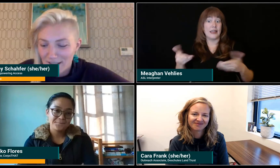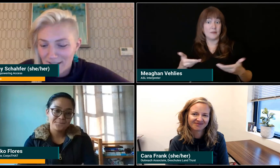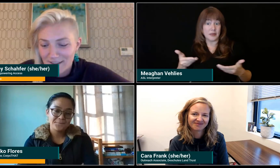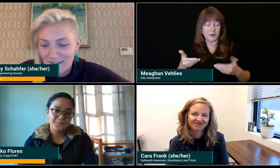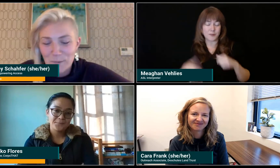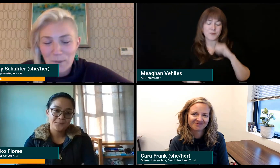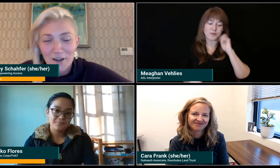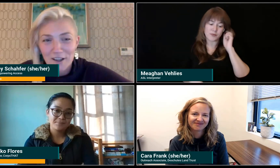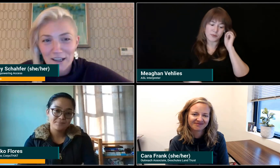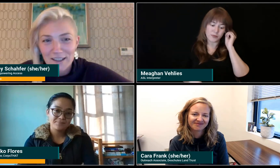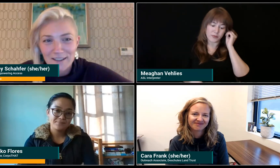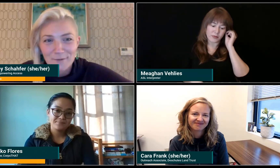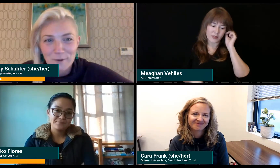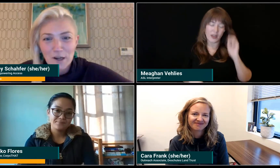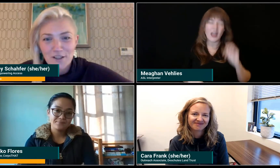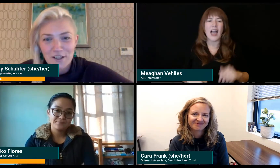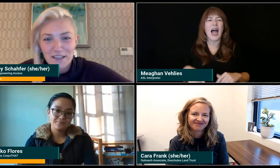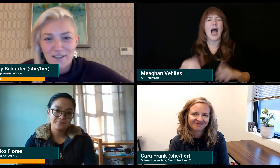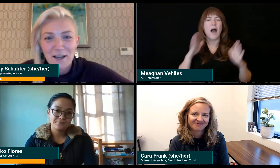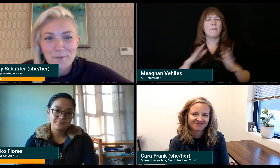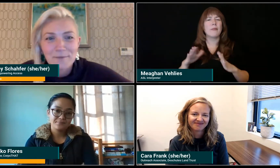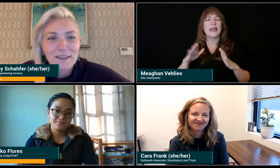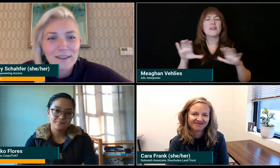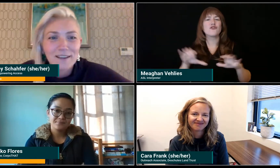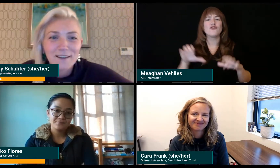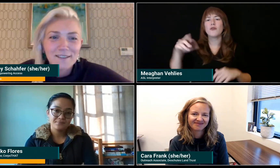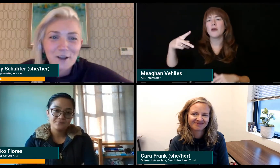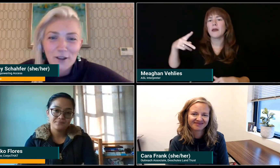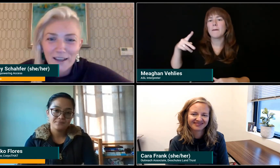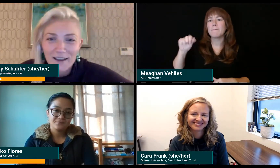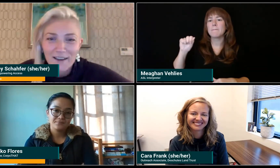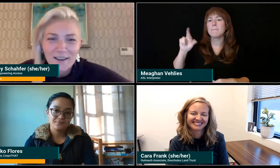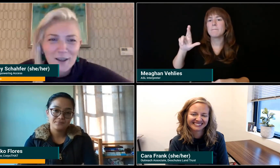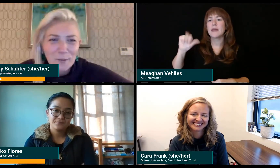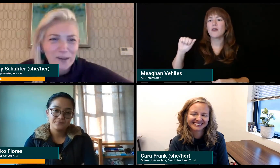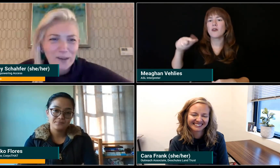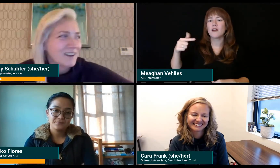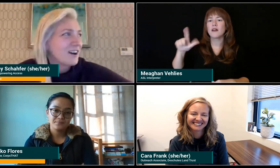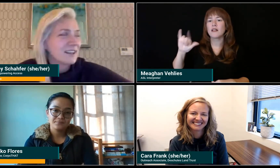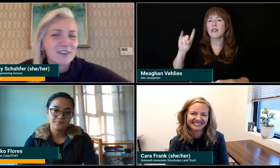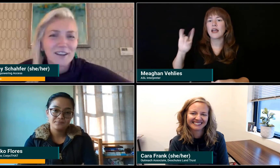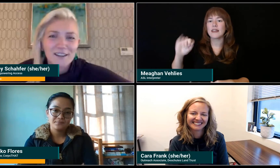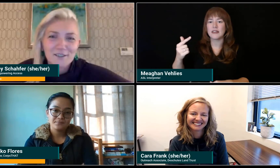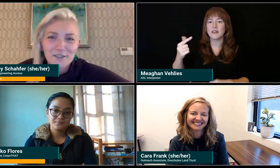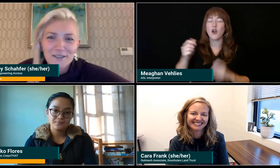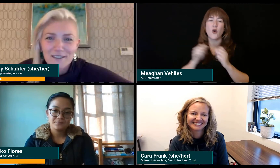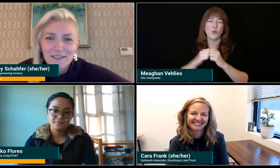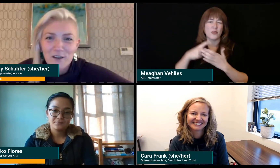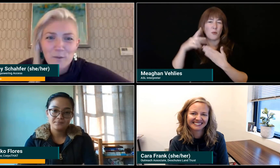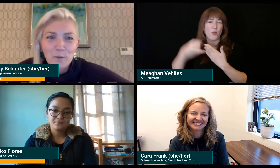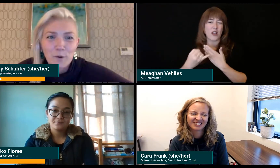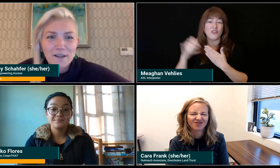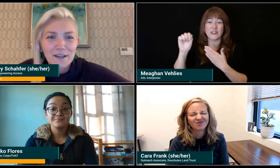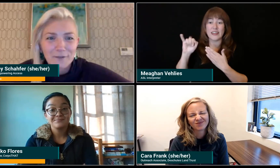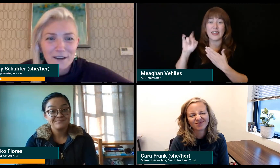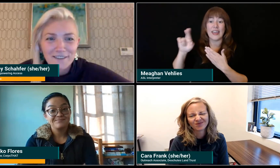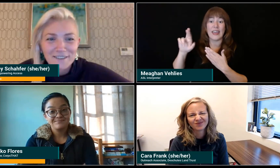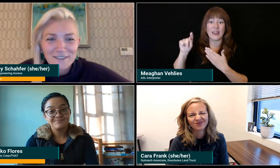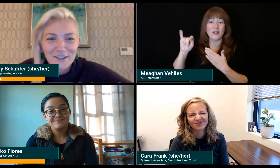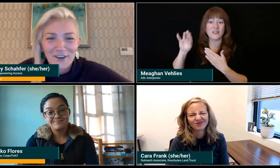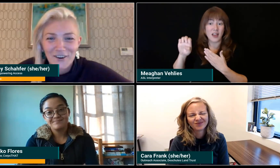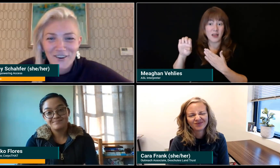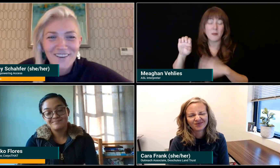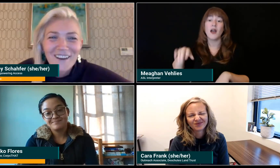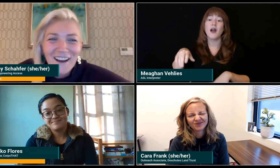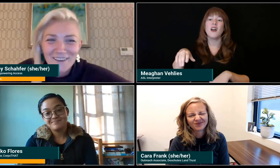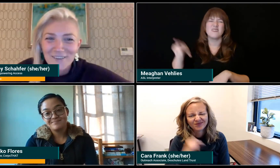do paragliding with Project Airtime in Salt Lake, but I got here and it's kind of been pouring down rain.